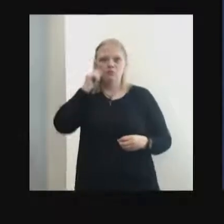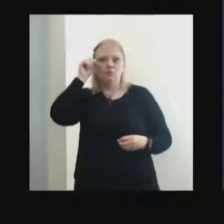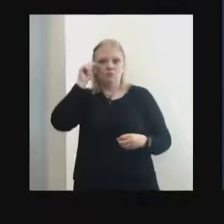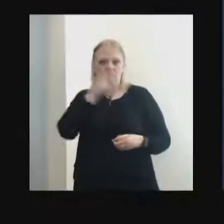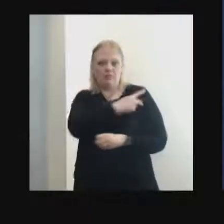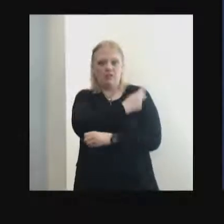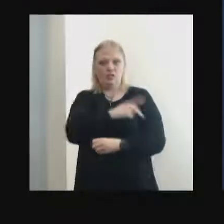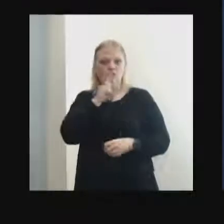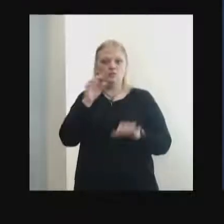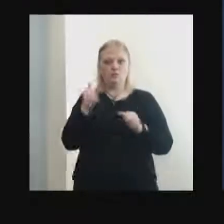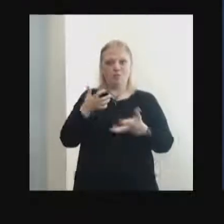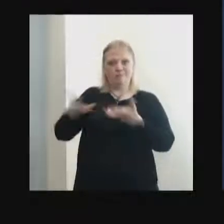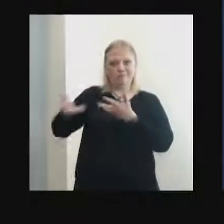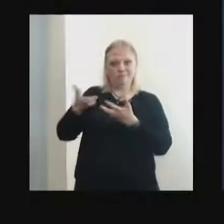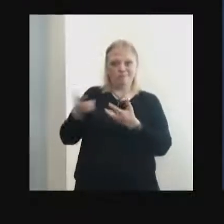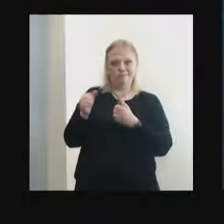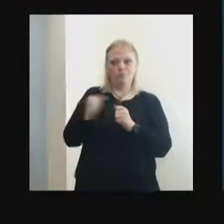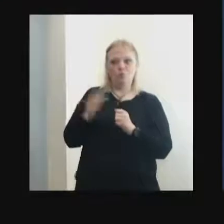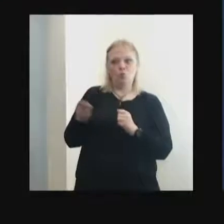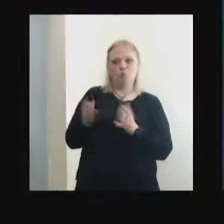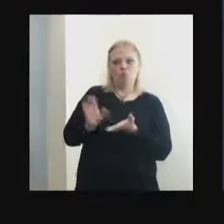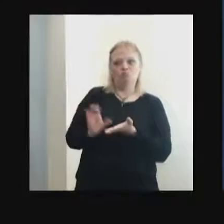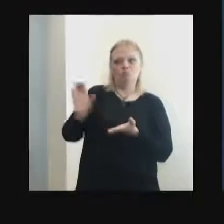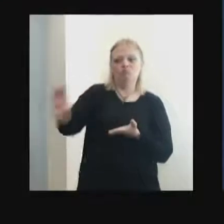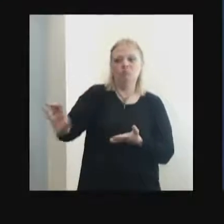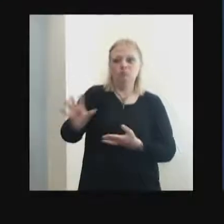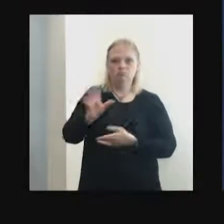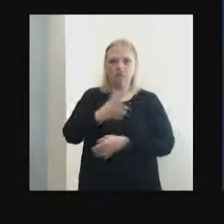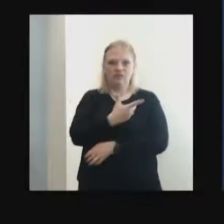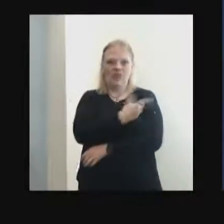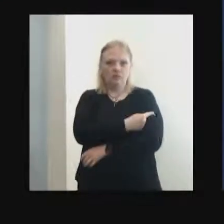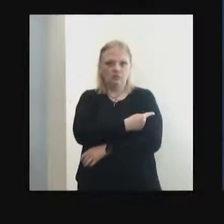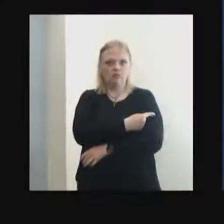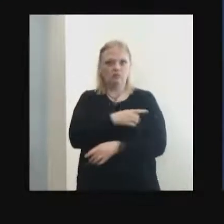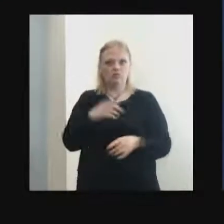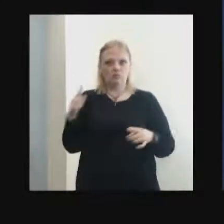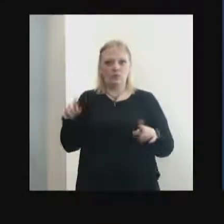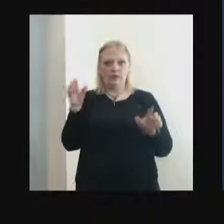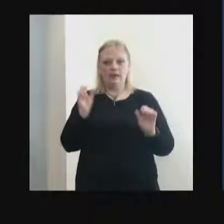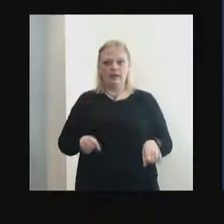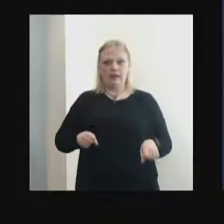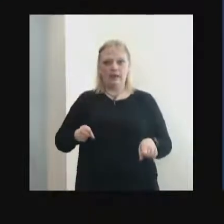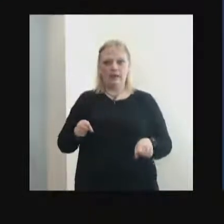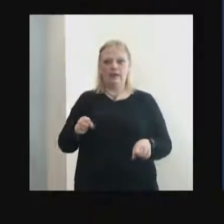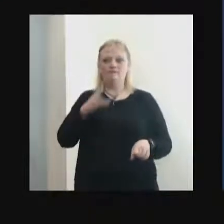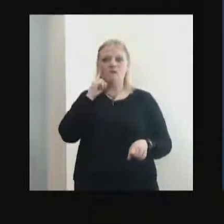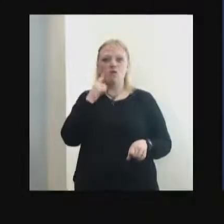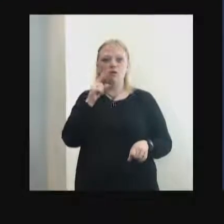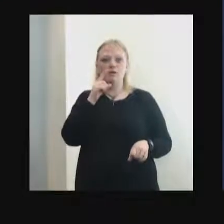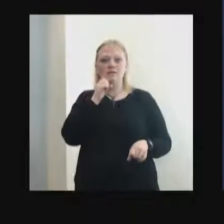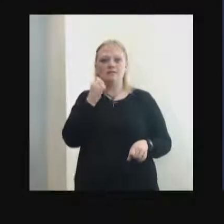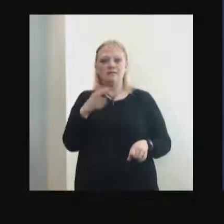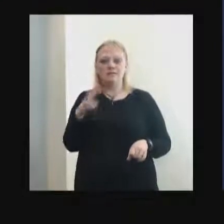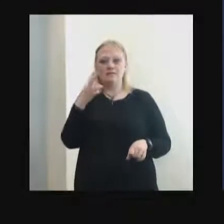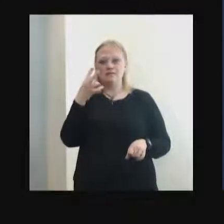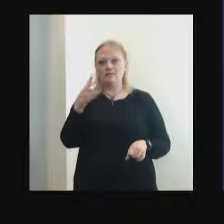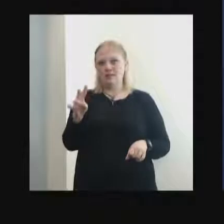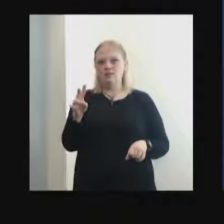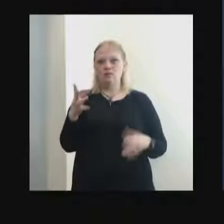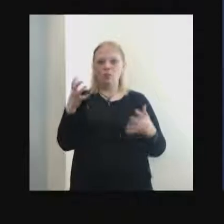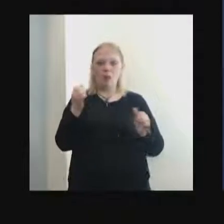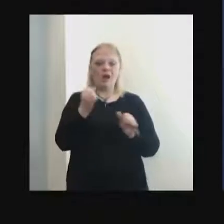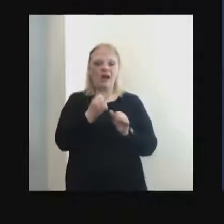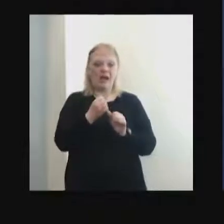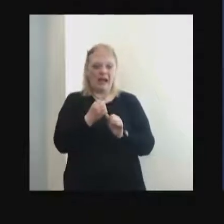to work with them to give them vaccine, the Pfizer vaccine, so they can vaccinate their 16 and 17-year-old patients. We want to get